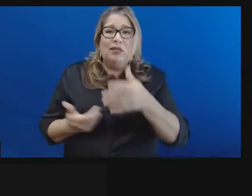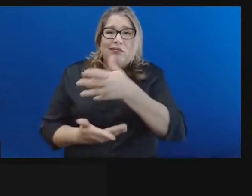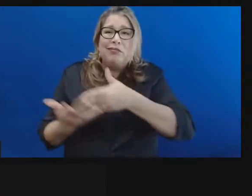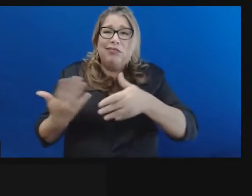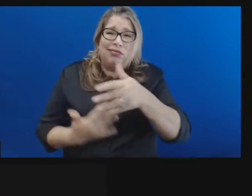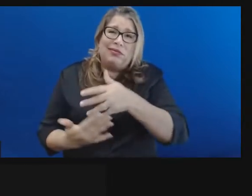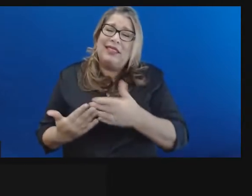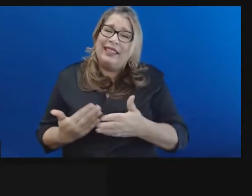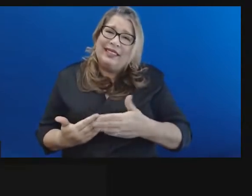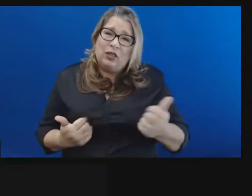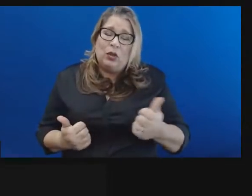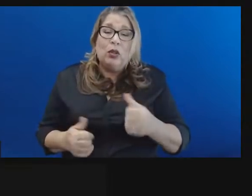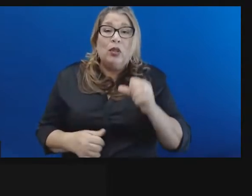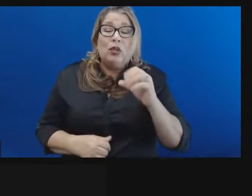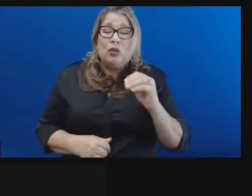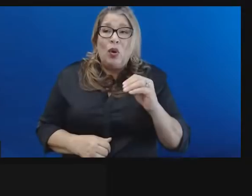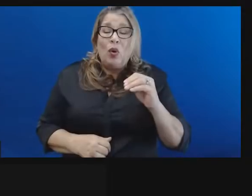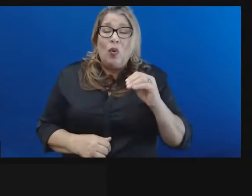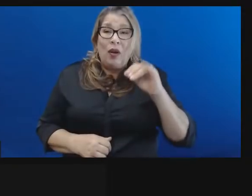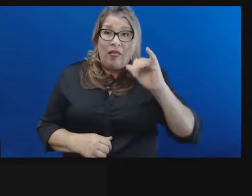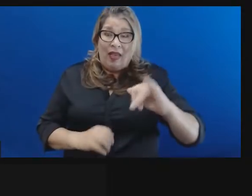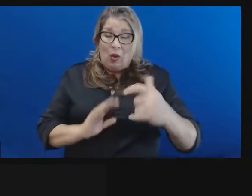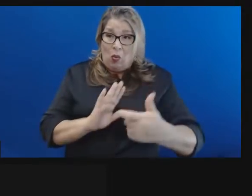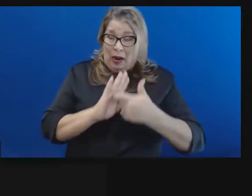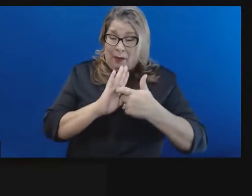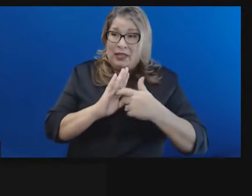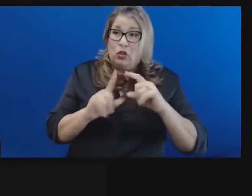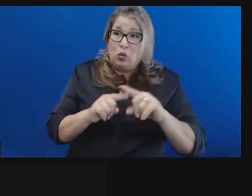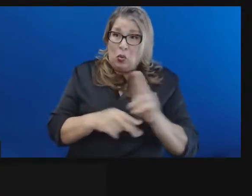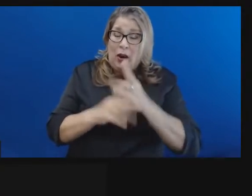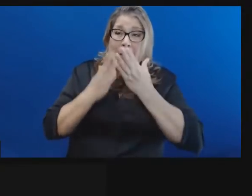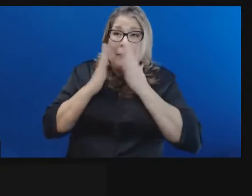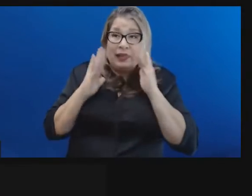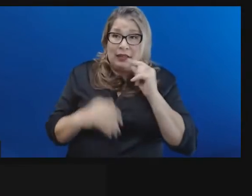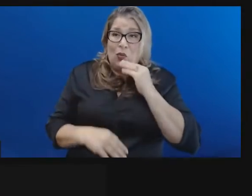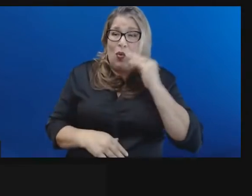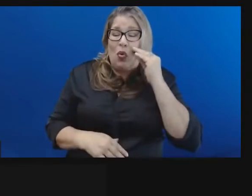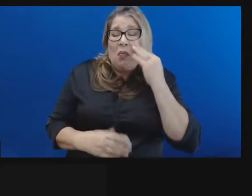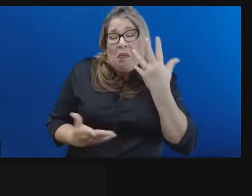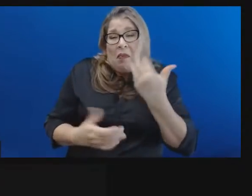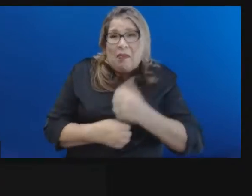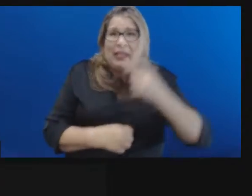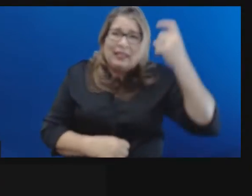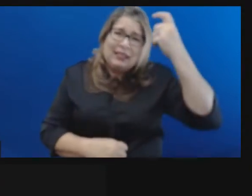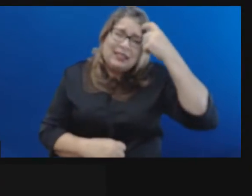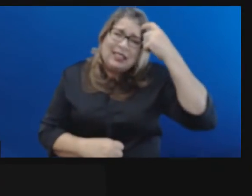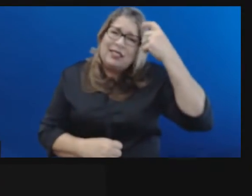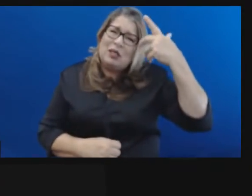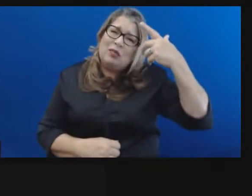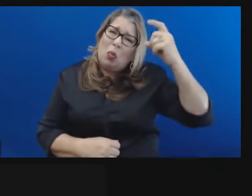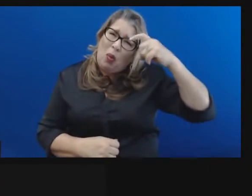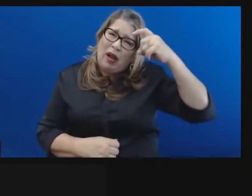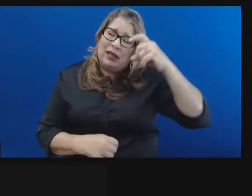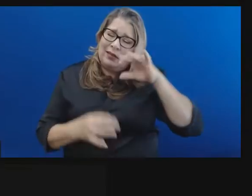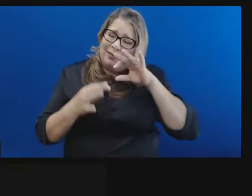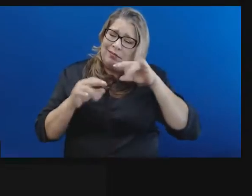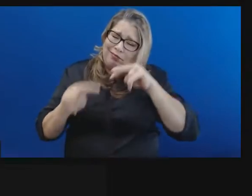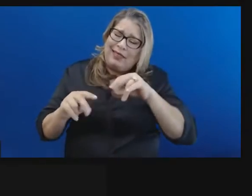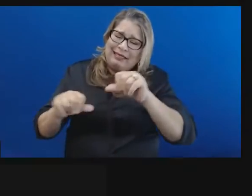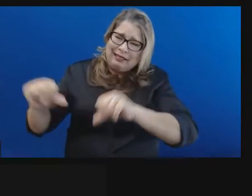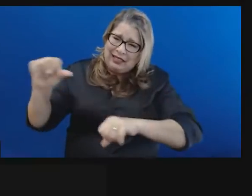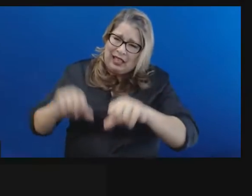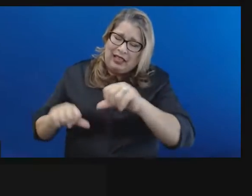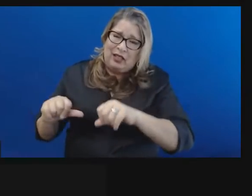science transmission basis. I think it does come down to how well can we continue to comply. I urge people, if you're able